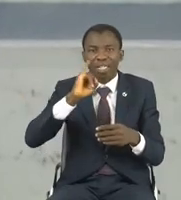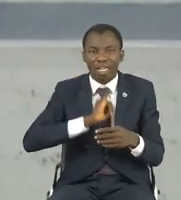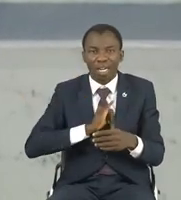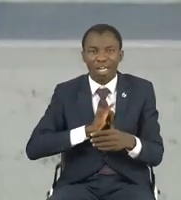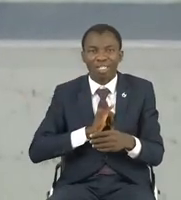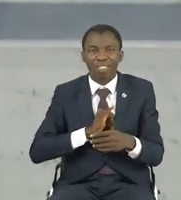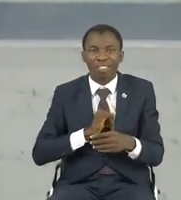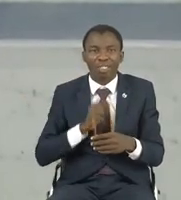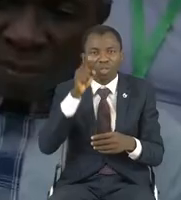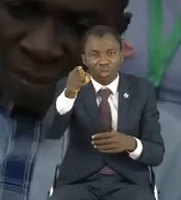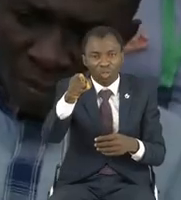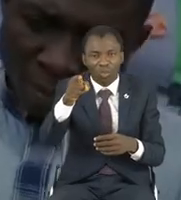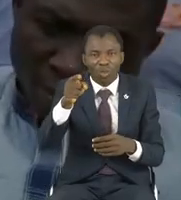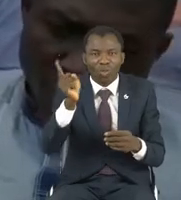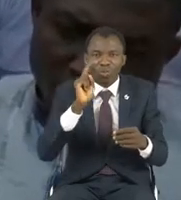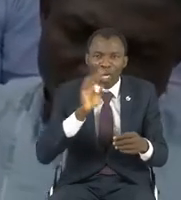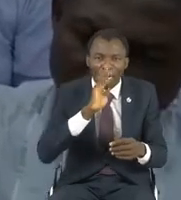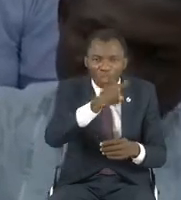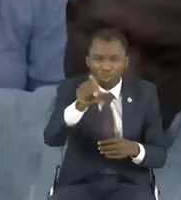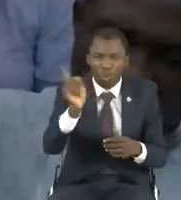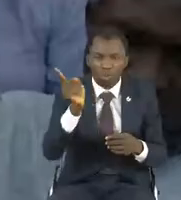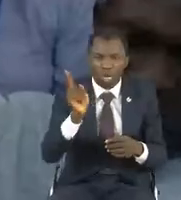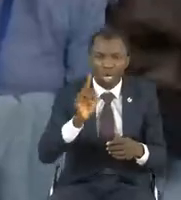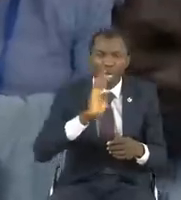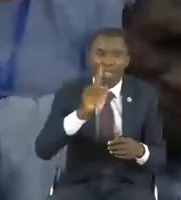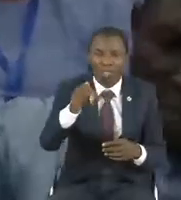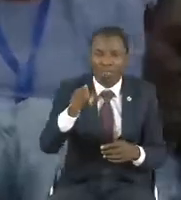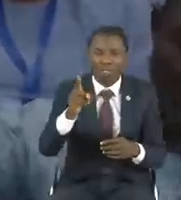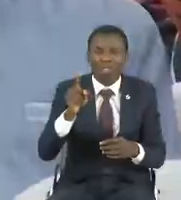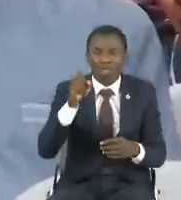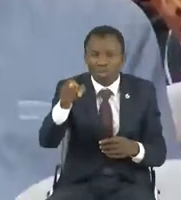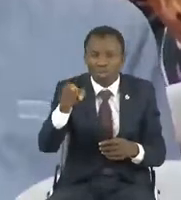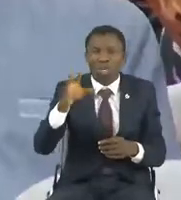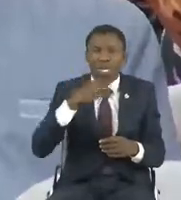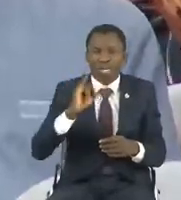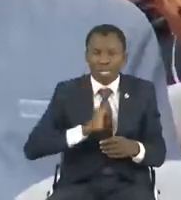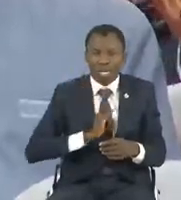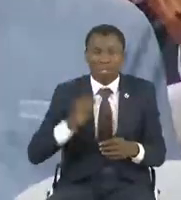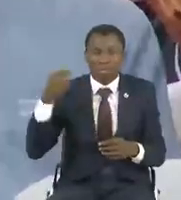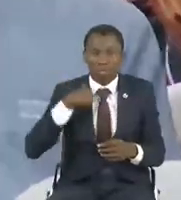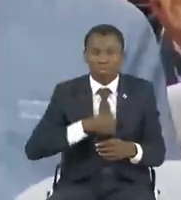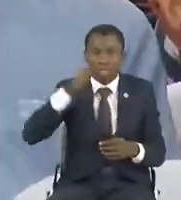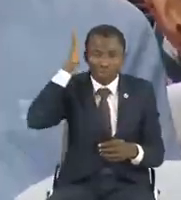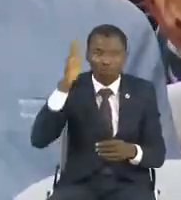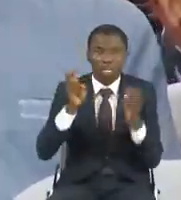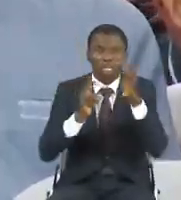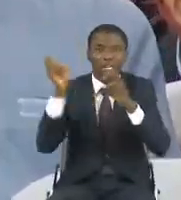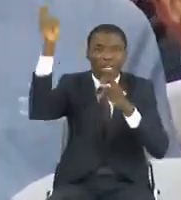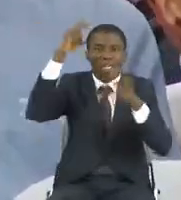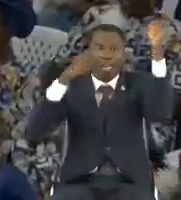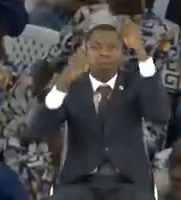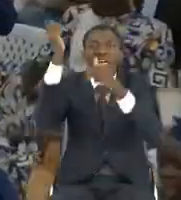you and I, where is it there? You and I, well, we'll climb every mountain